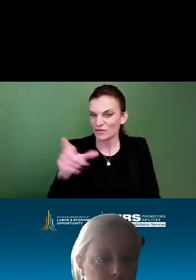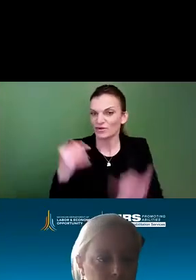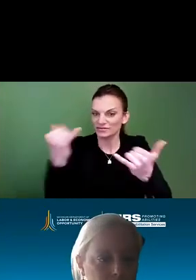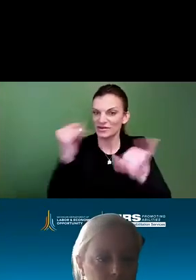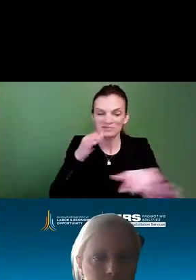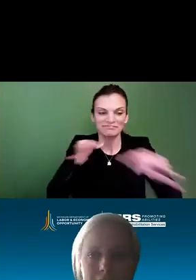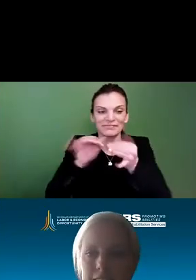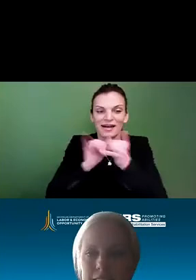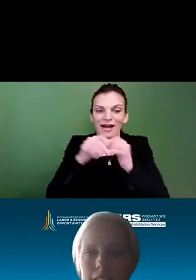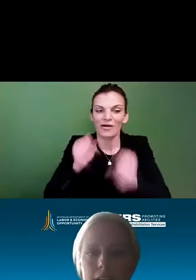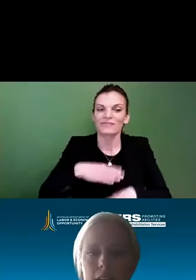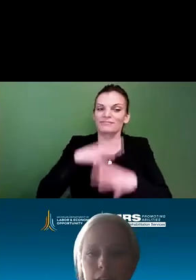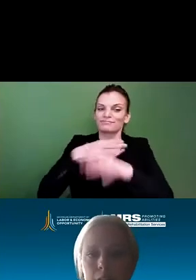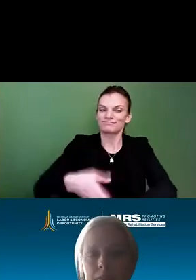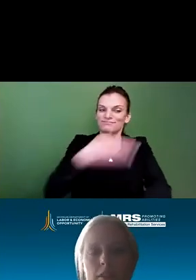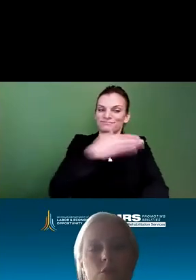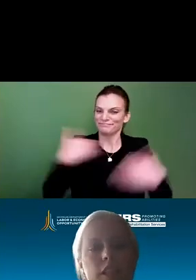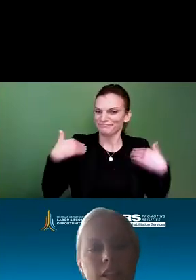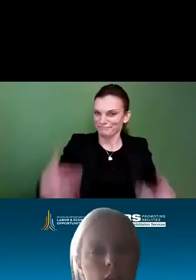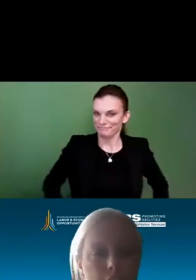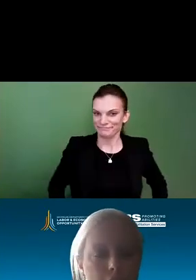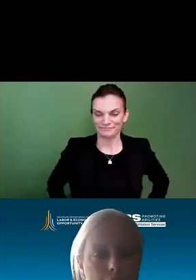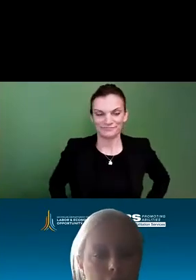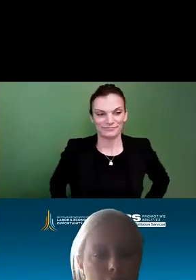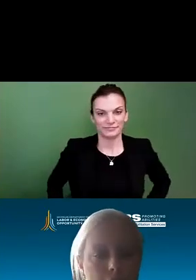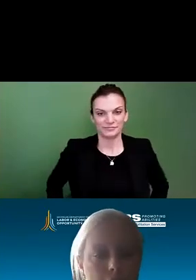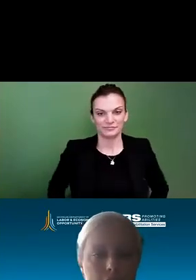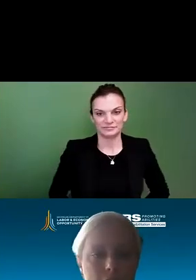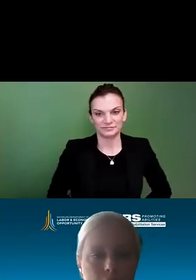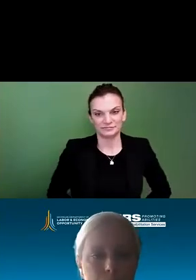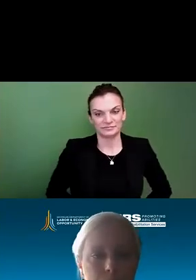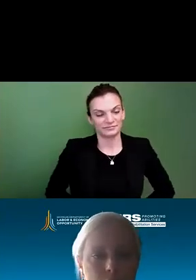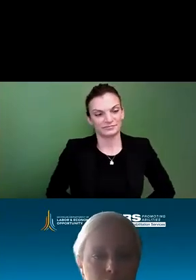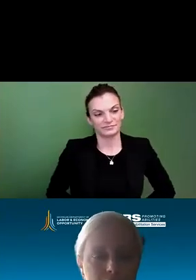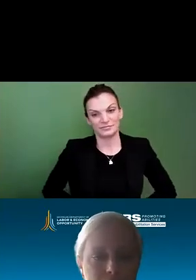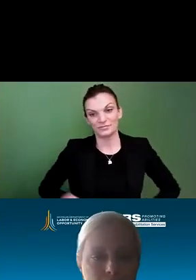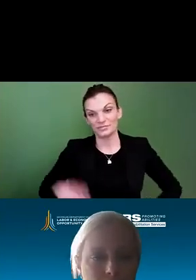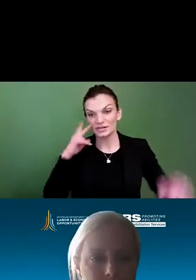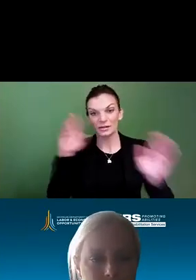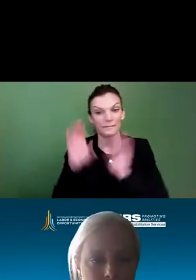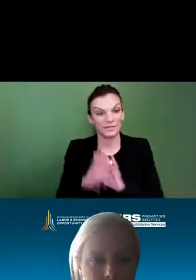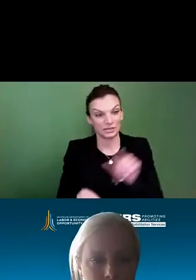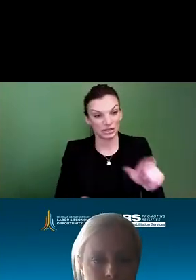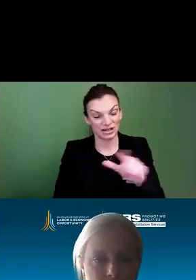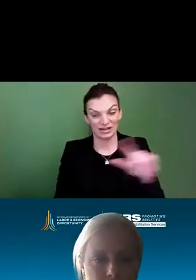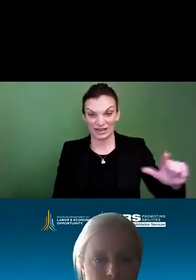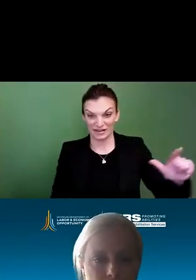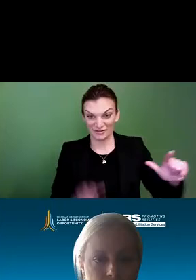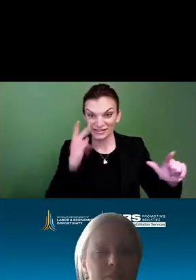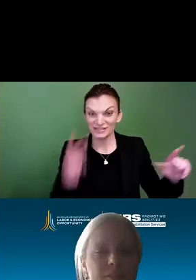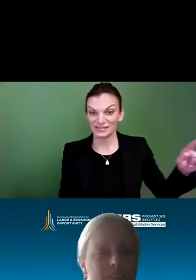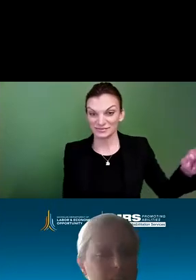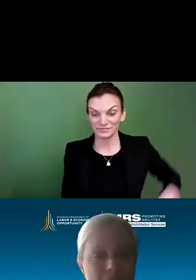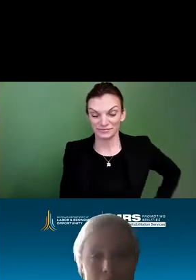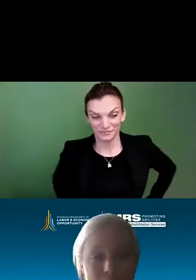that. Next slide. So take a look at the gentleman pictured on the left there. If